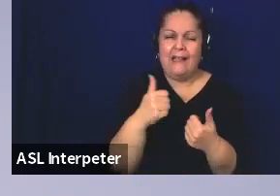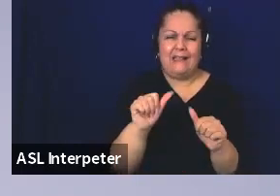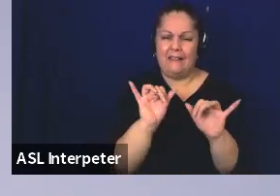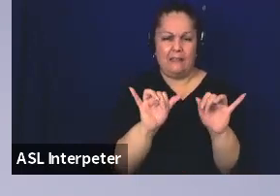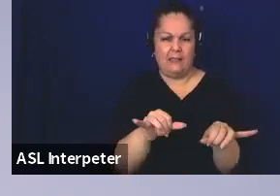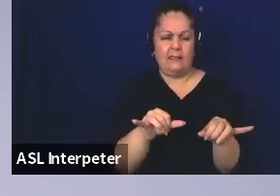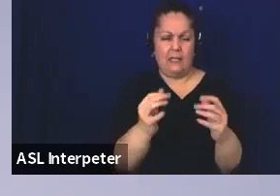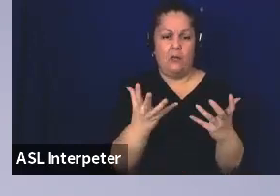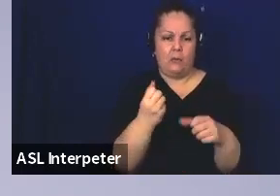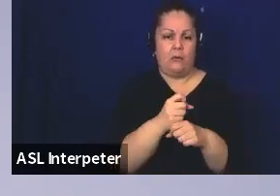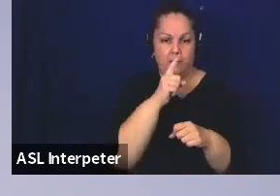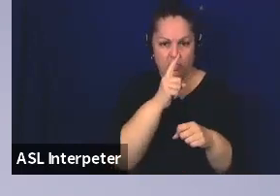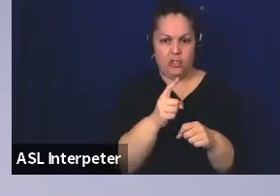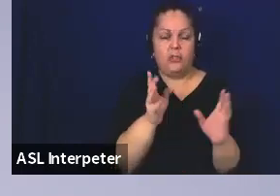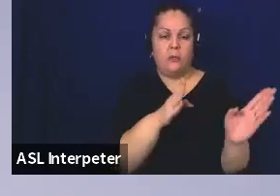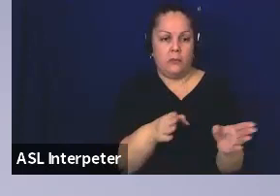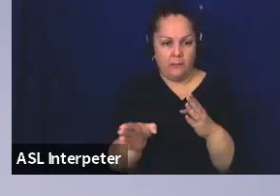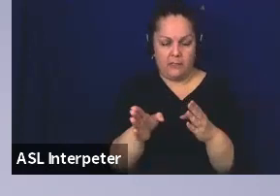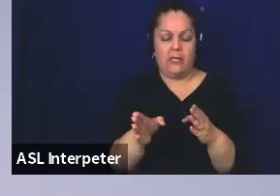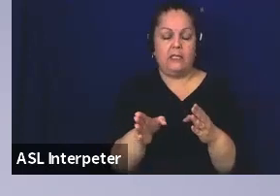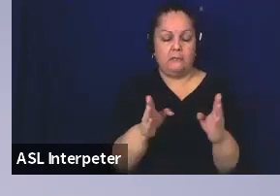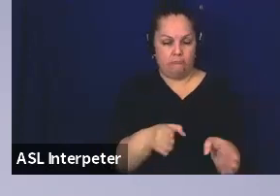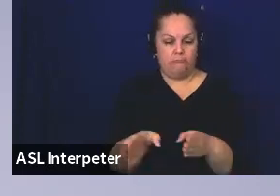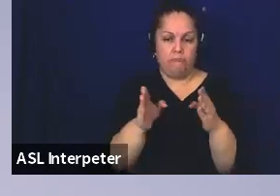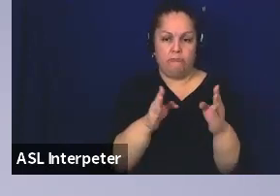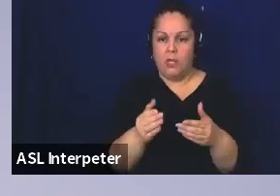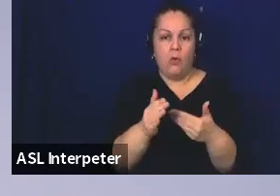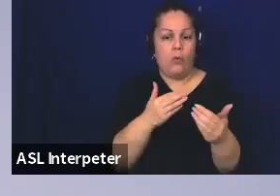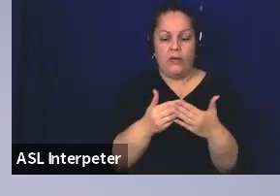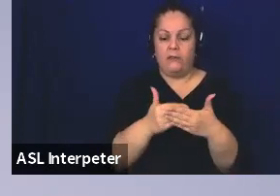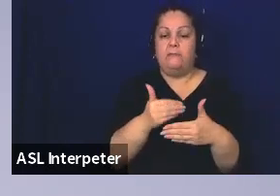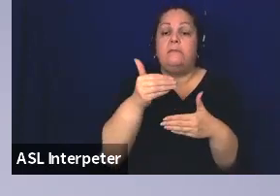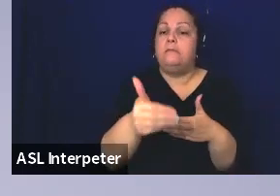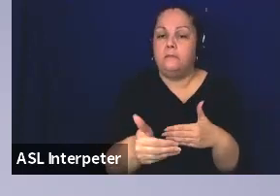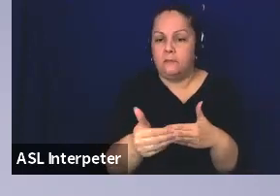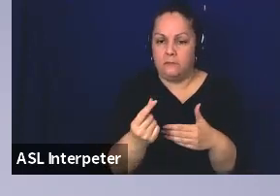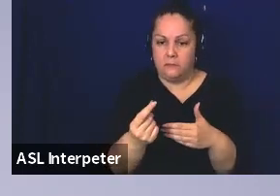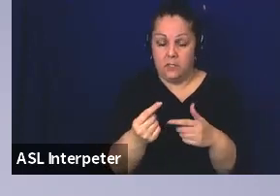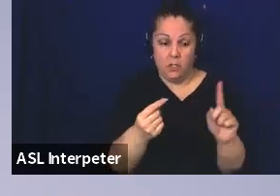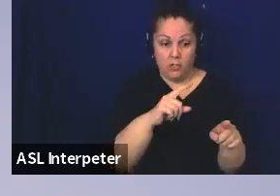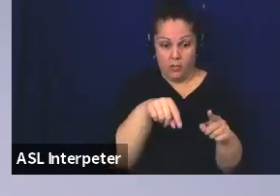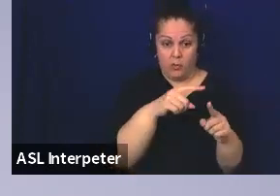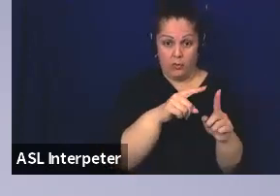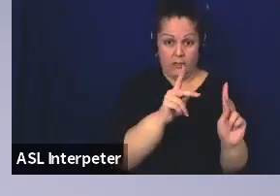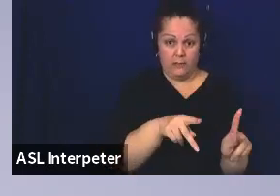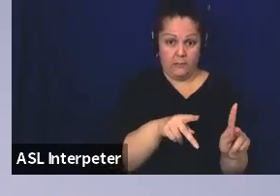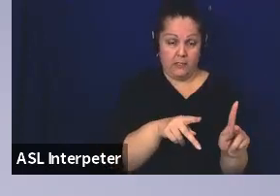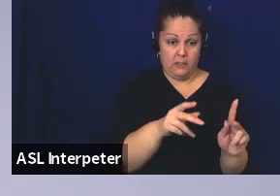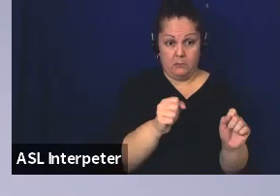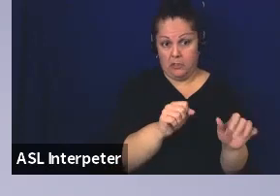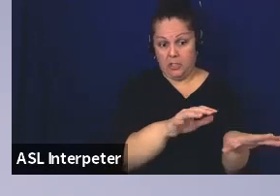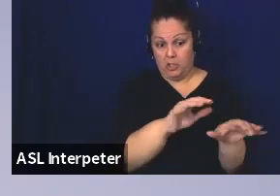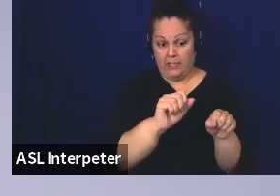we want to make sure that we're planning for whatever those next steps are, so that once the individual who potentially leaves